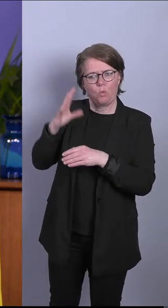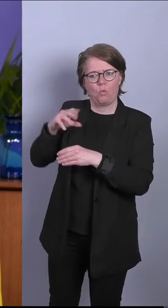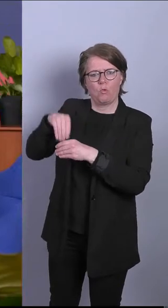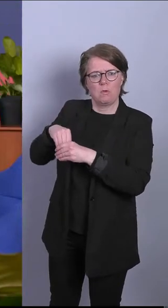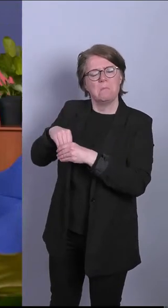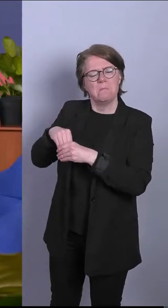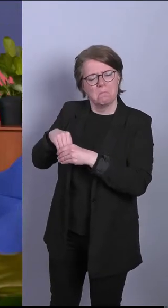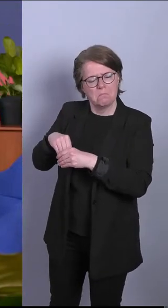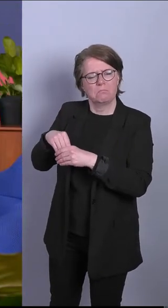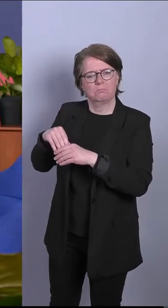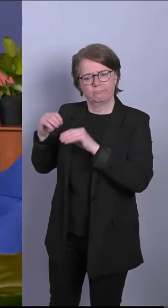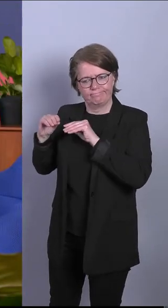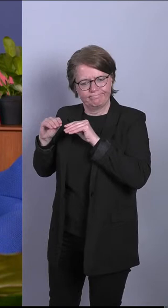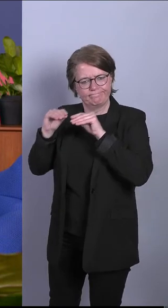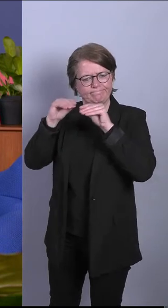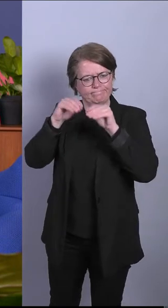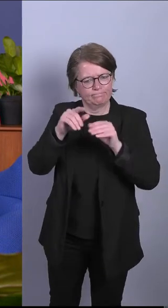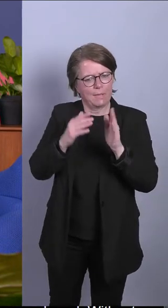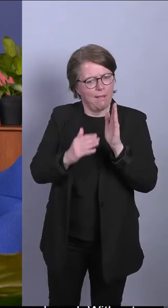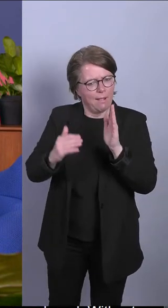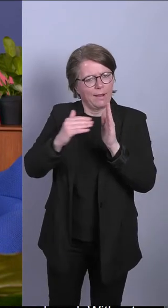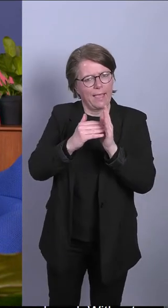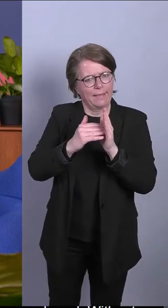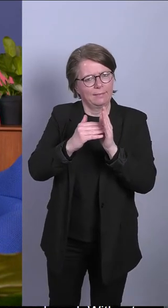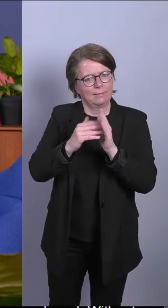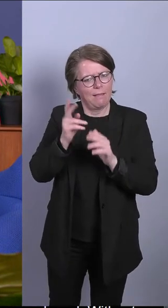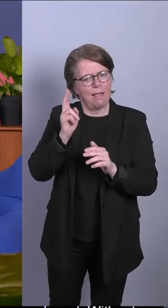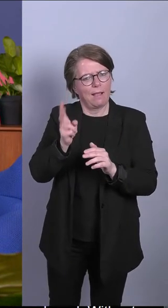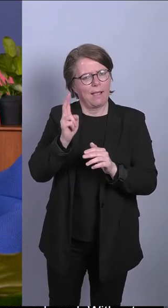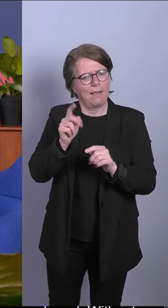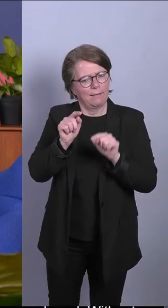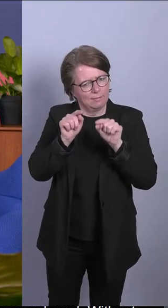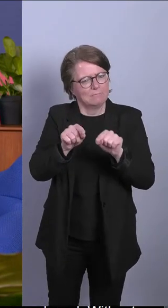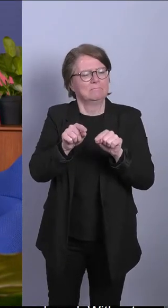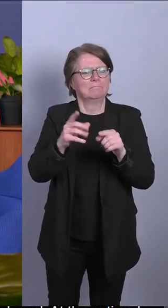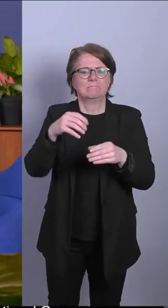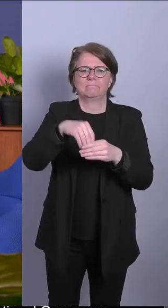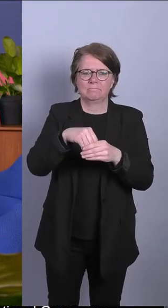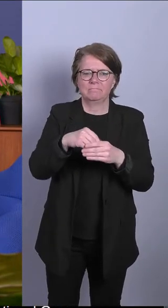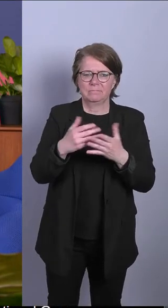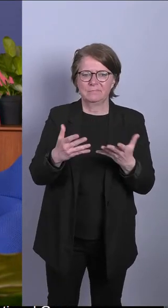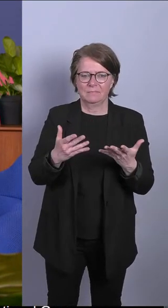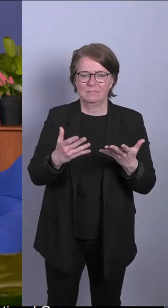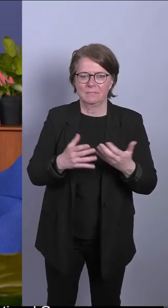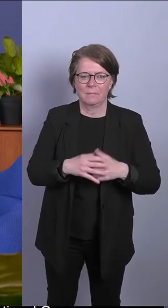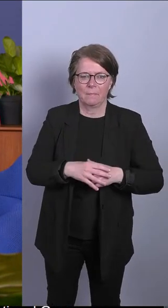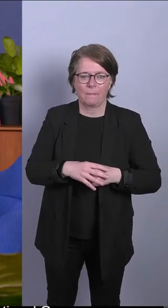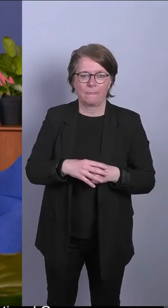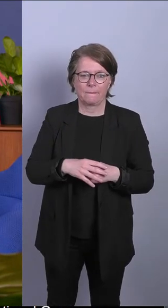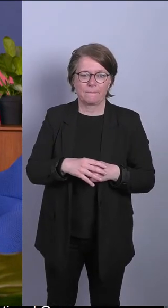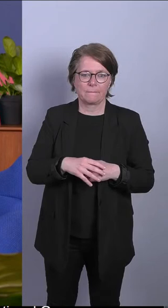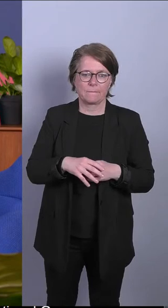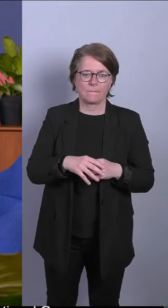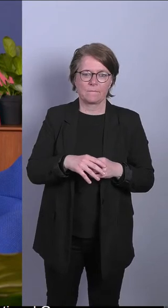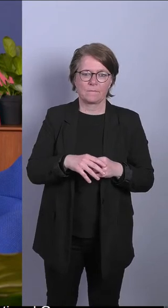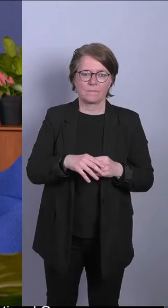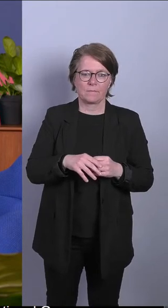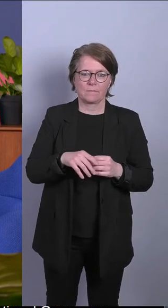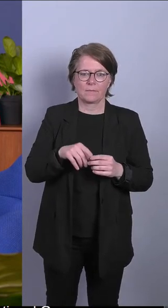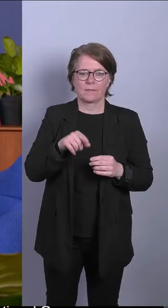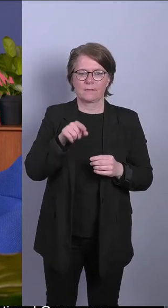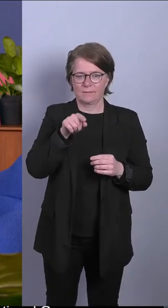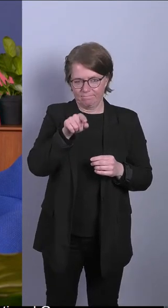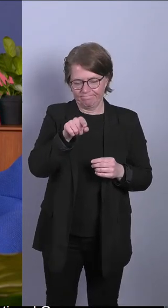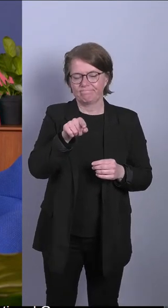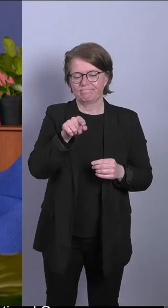activities can be optimized even more to provide a lot of information, flexibility, and awareness to the volunteers. And